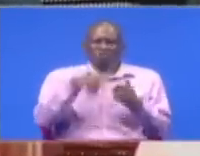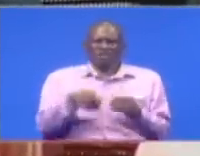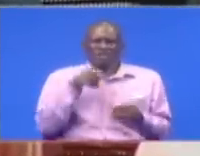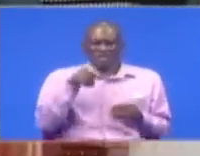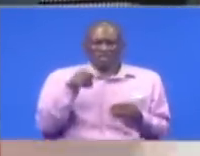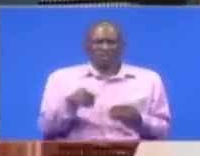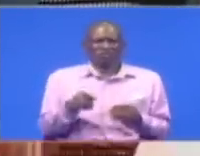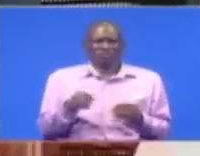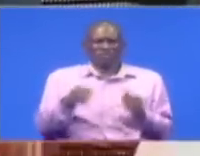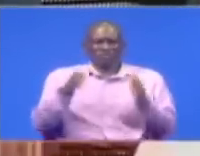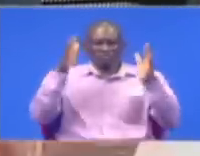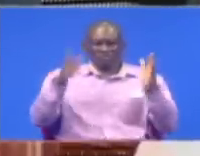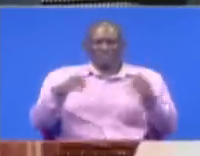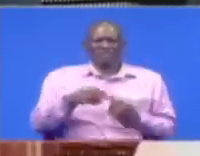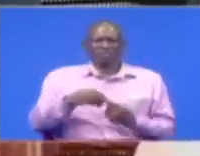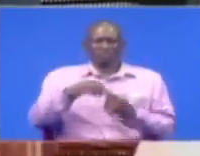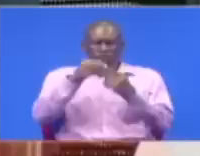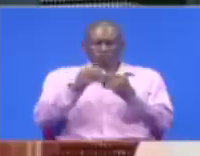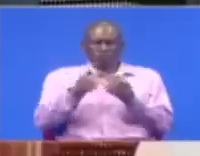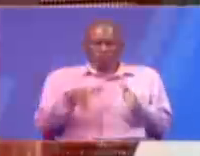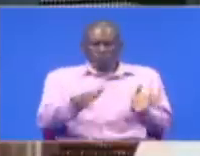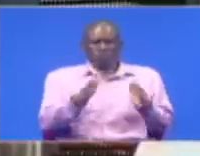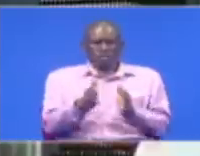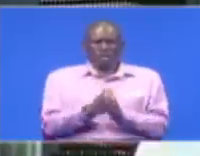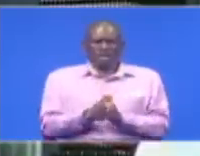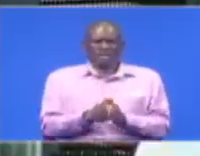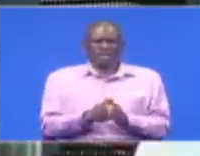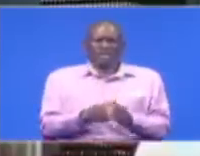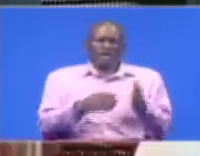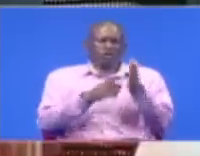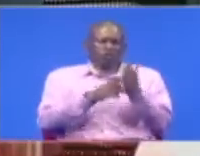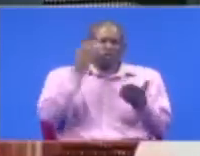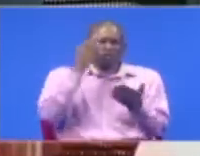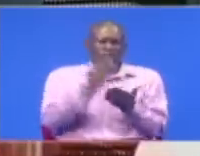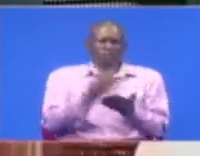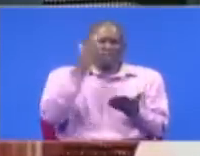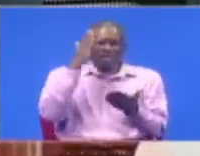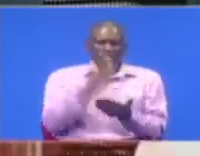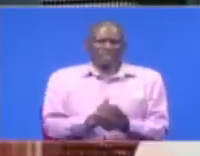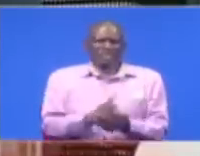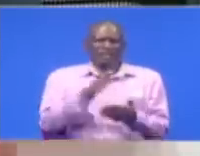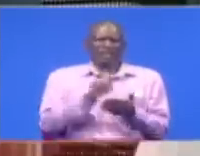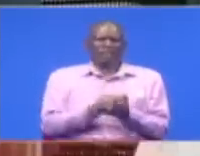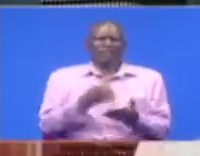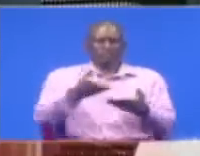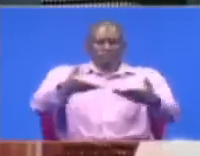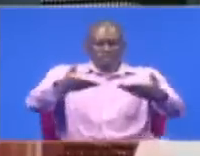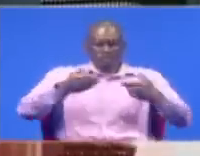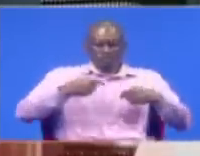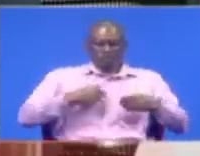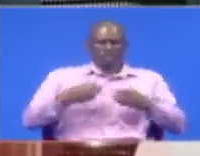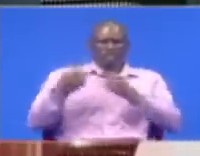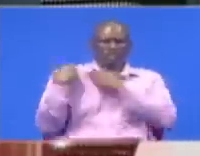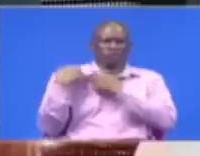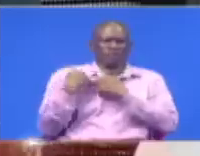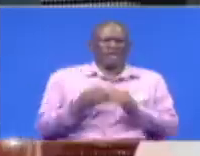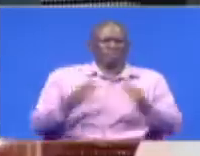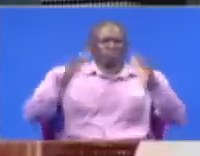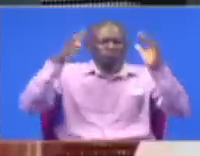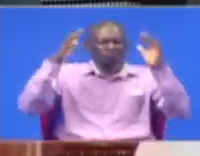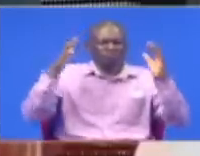a big privilege and a mark of faith and trust that he could entrust such a